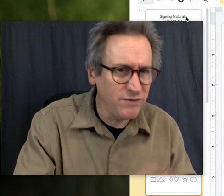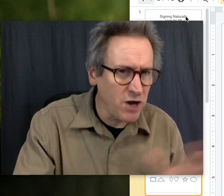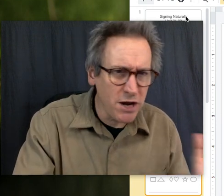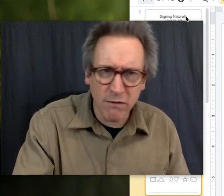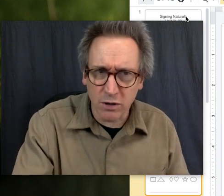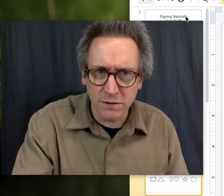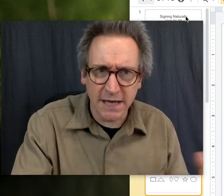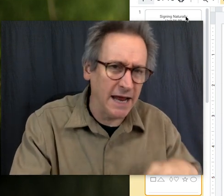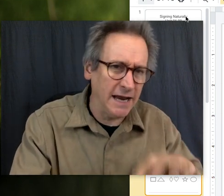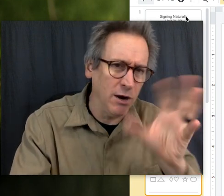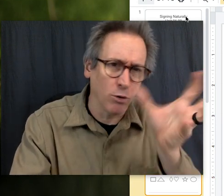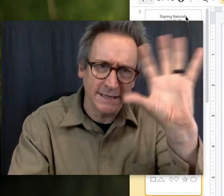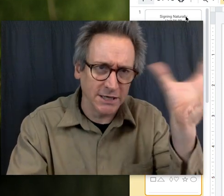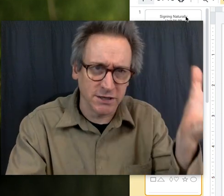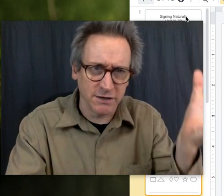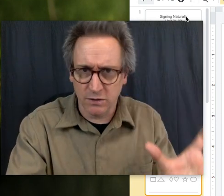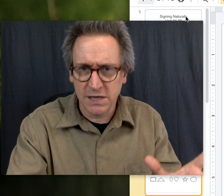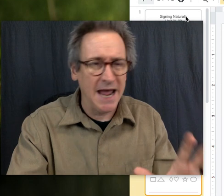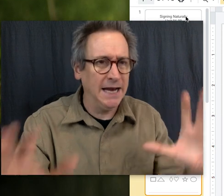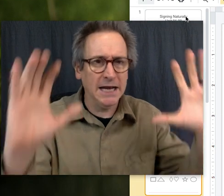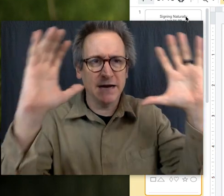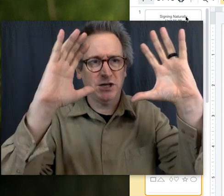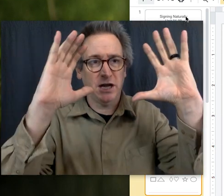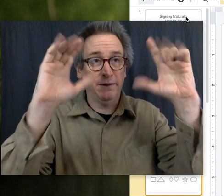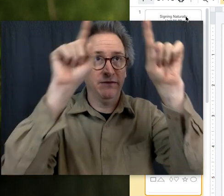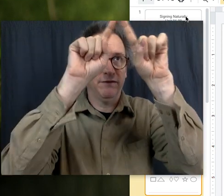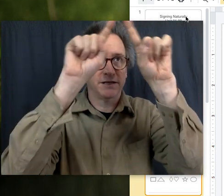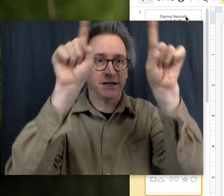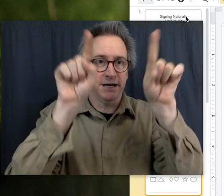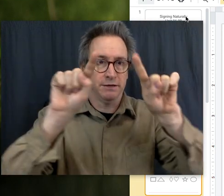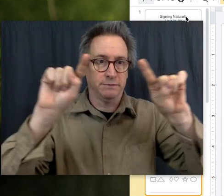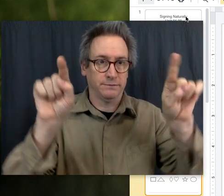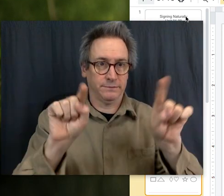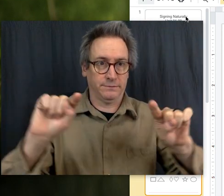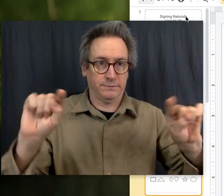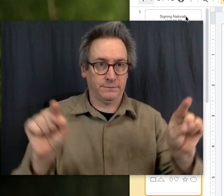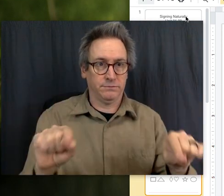So we've done all those, and any orientation of those, any kind of shape, even if it's like,